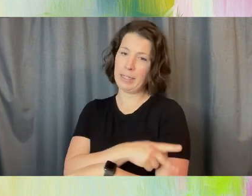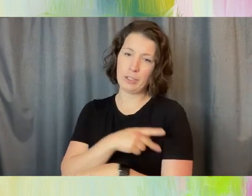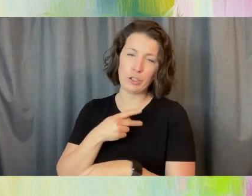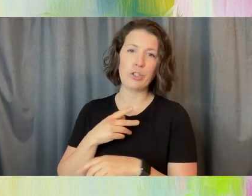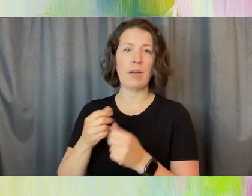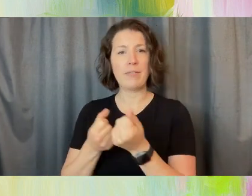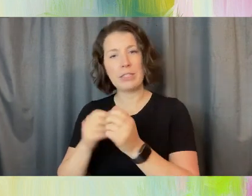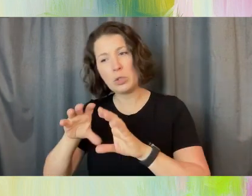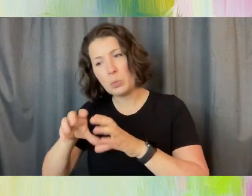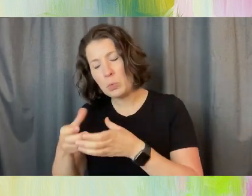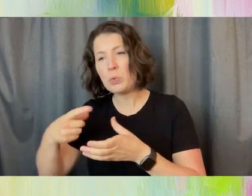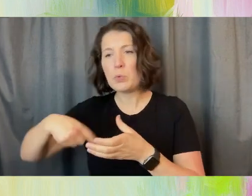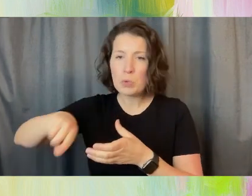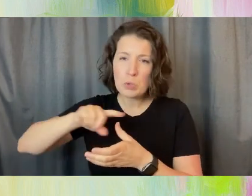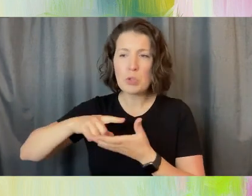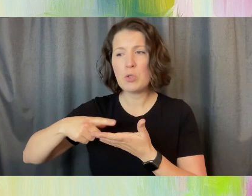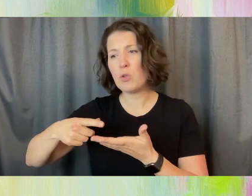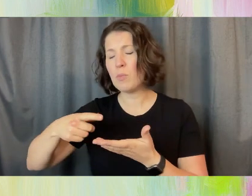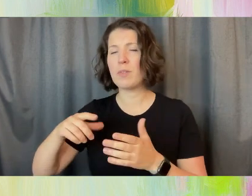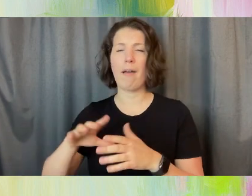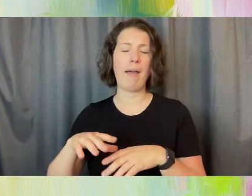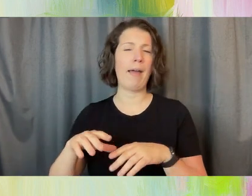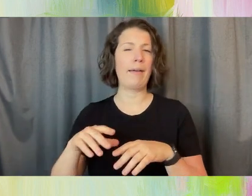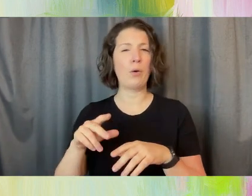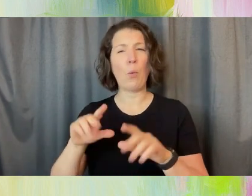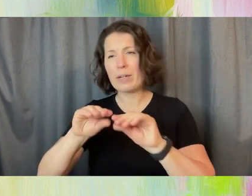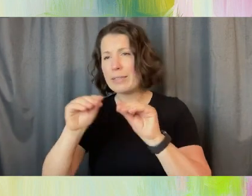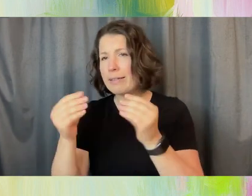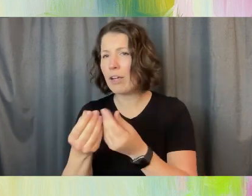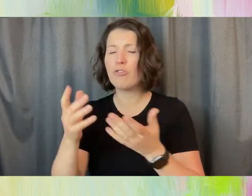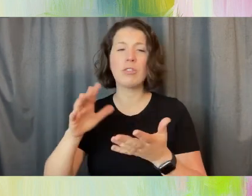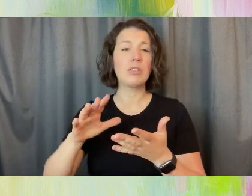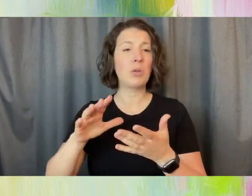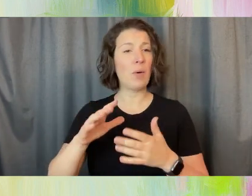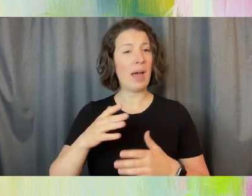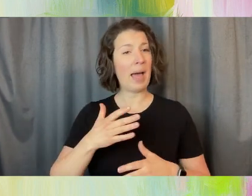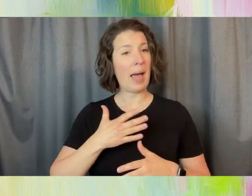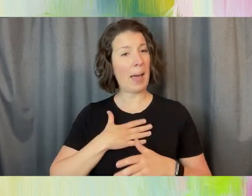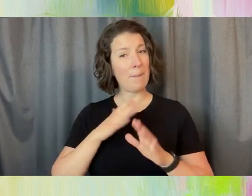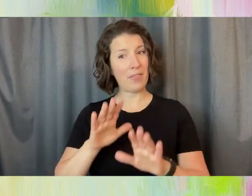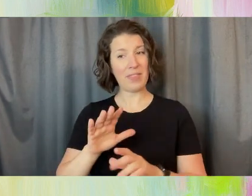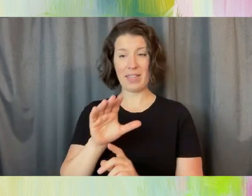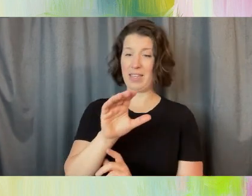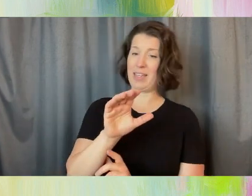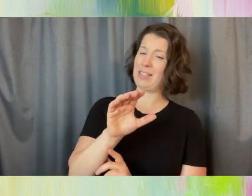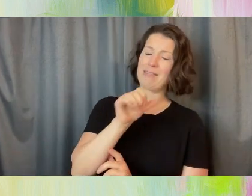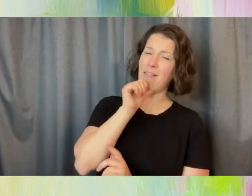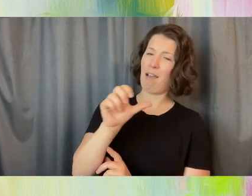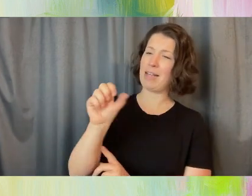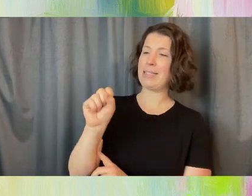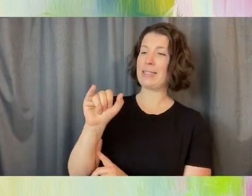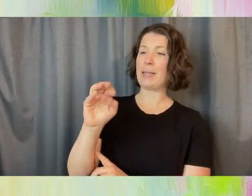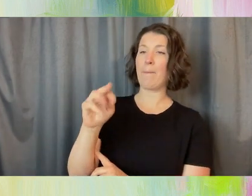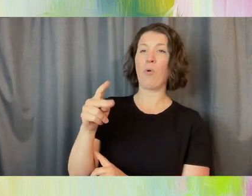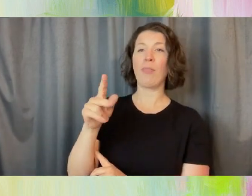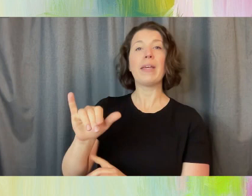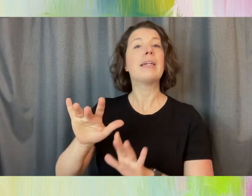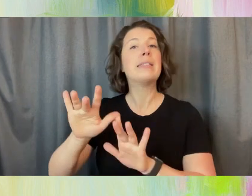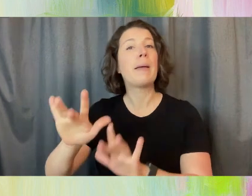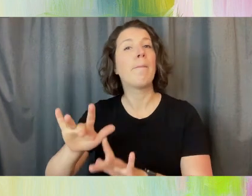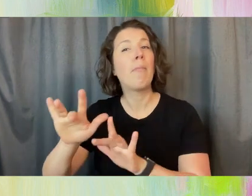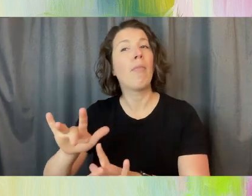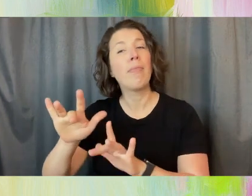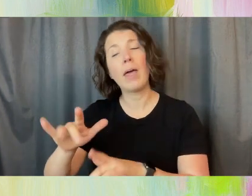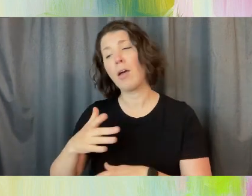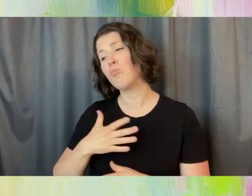community-based organization circles. So empathy is not sympathy. Sympathy is looking across from someone and feeling